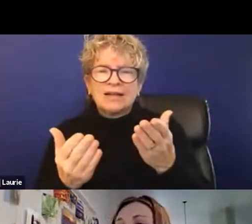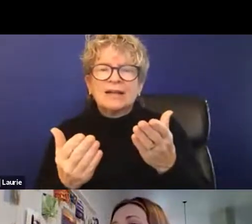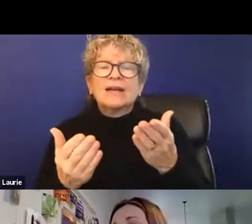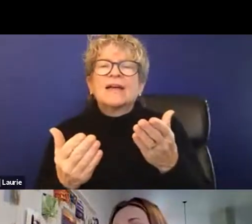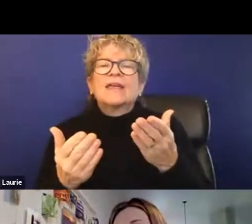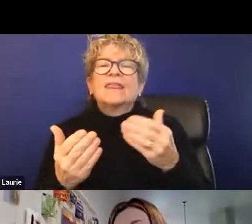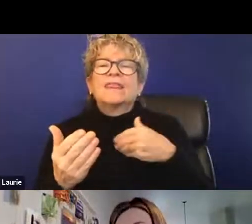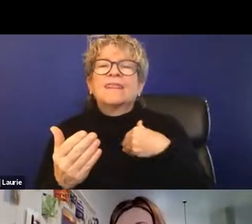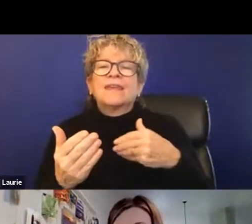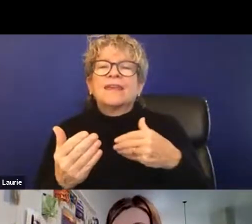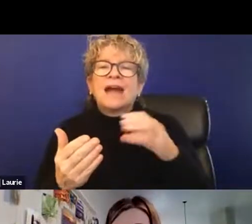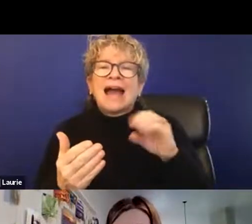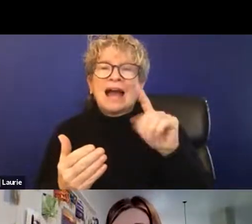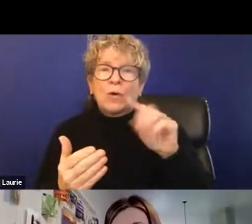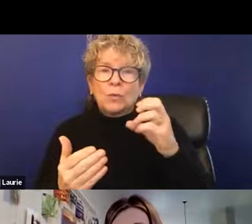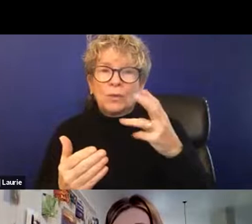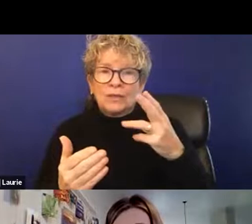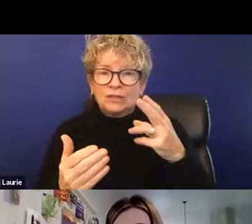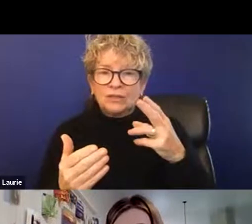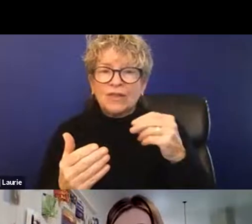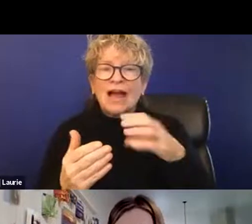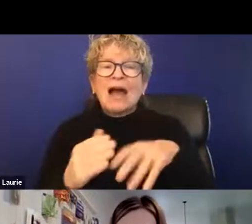soon as they're ready to be discharged from the ER.